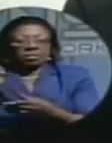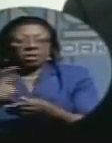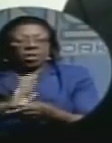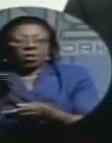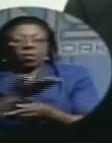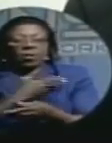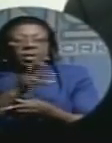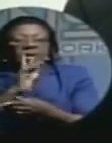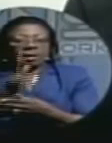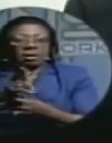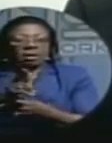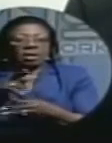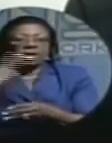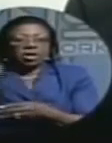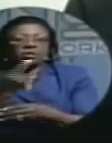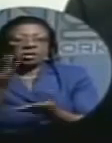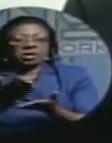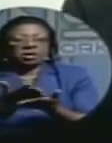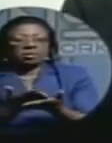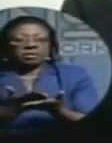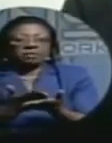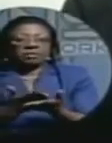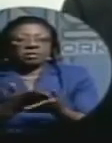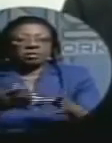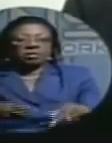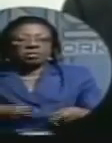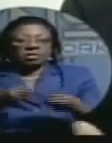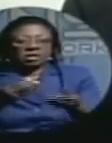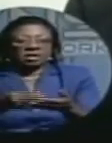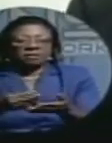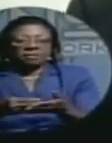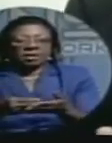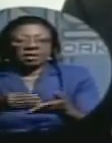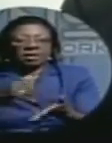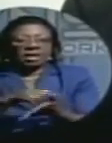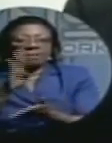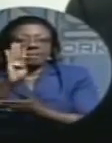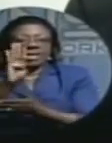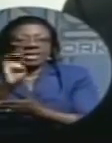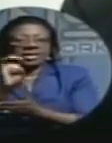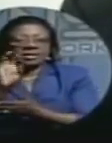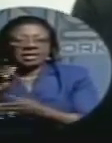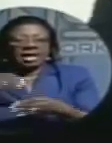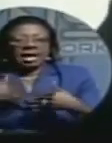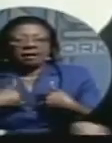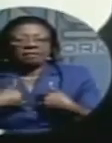We are using some of the receivables that BEC owes to the government.